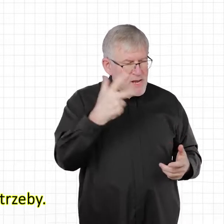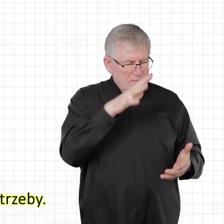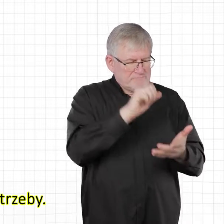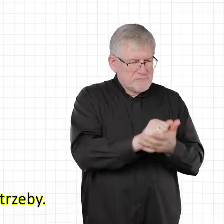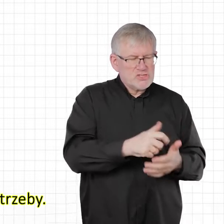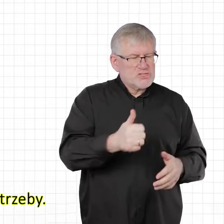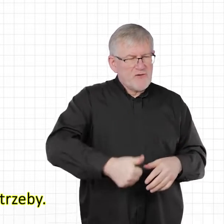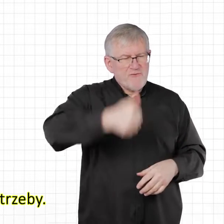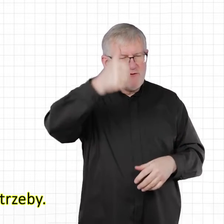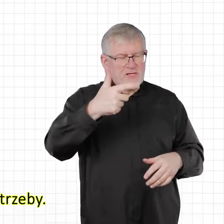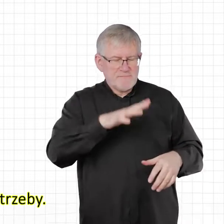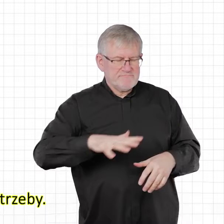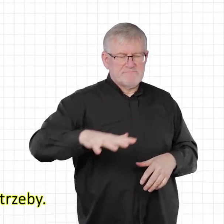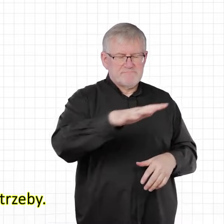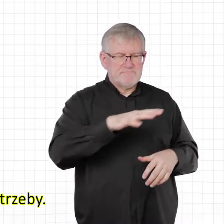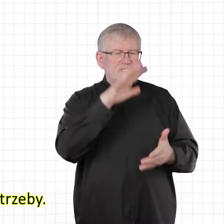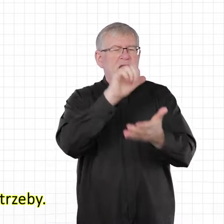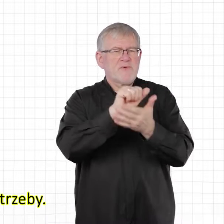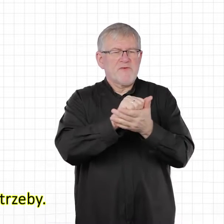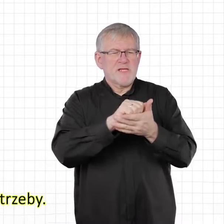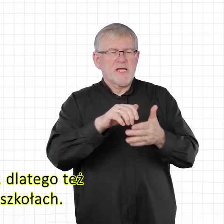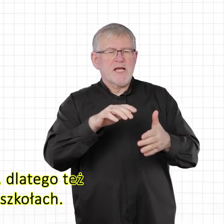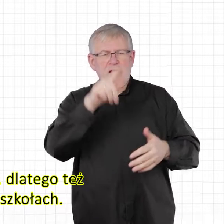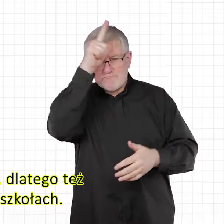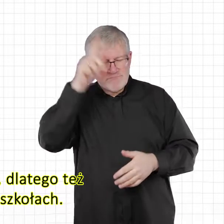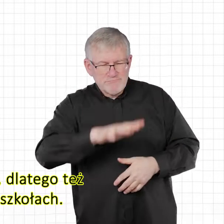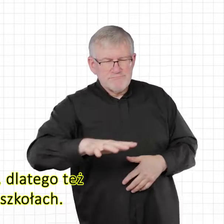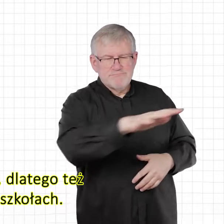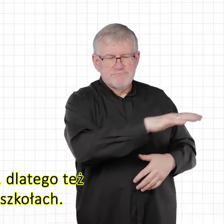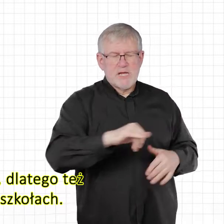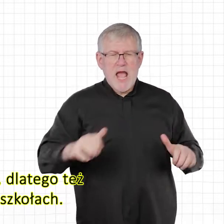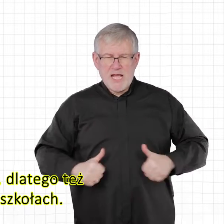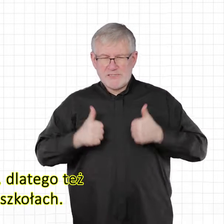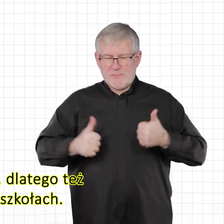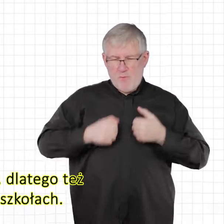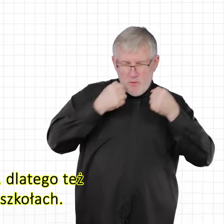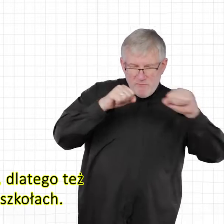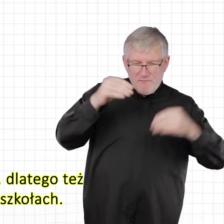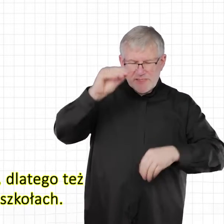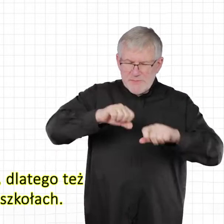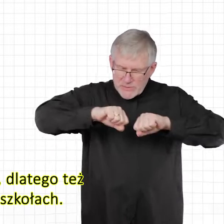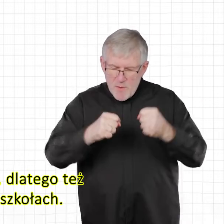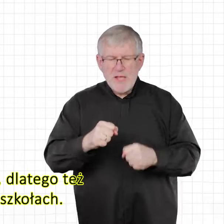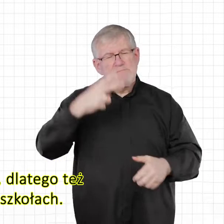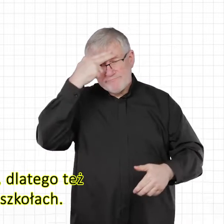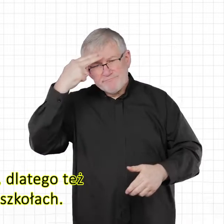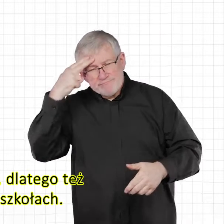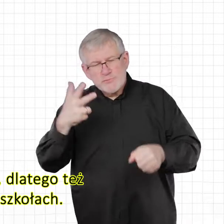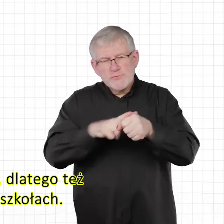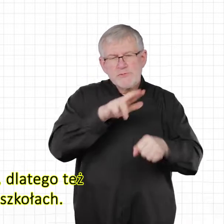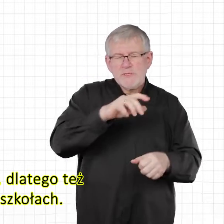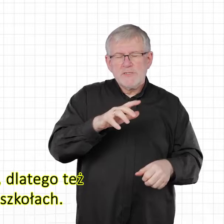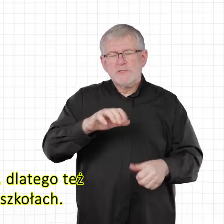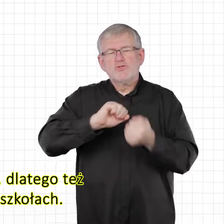city council tries to fulfill what they're asking for. And the teenagers are very much into